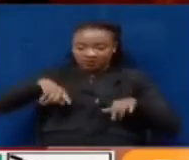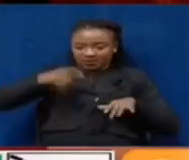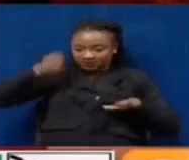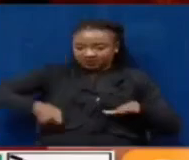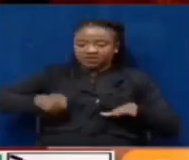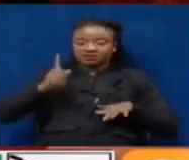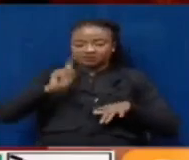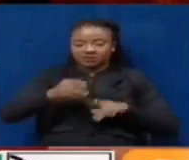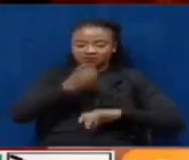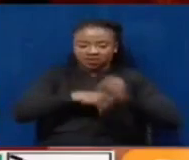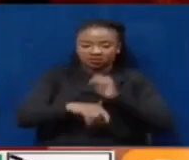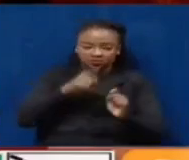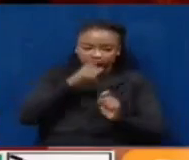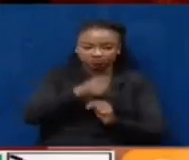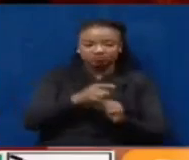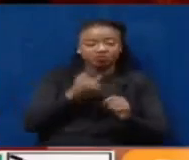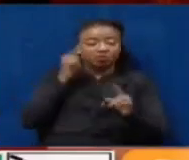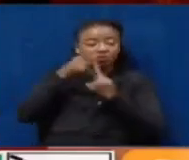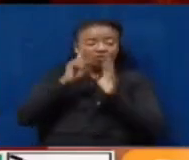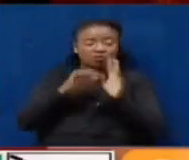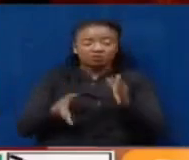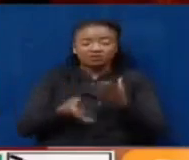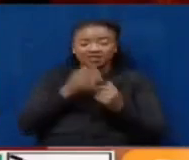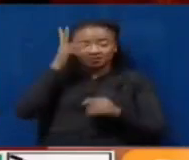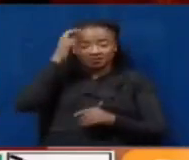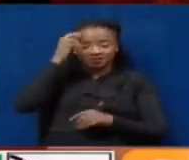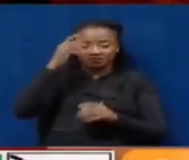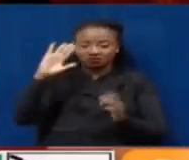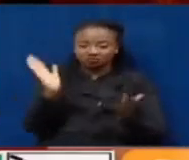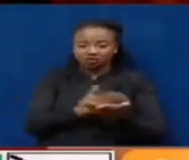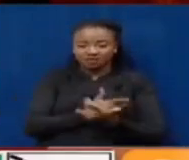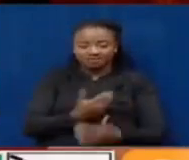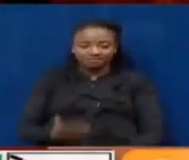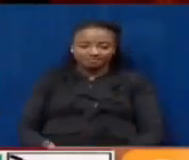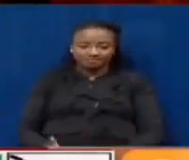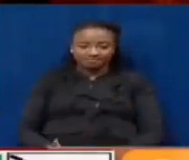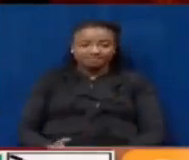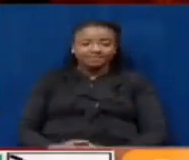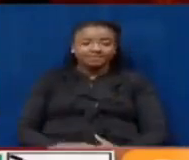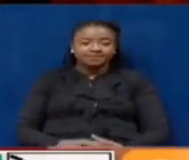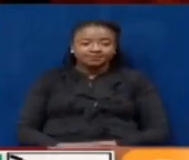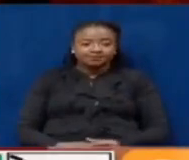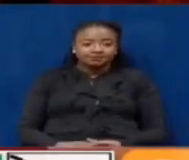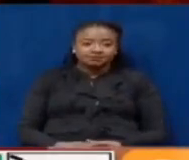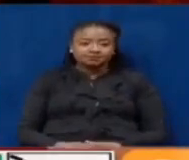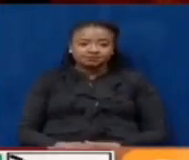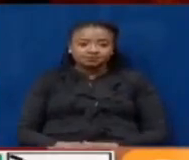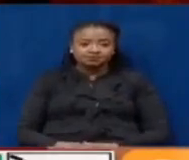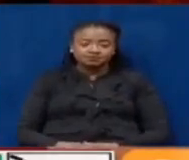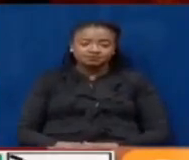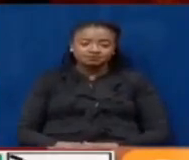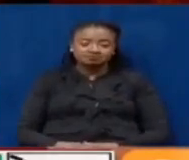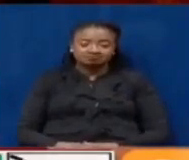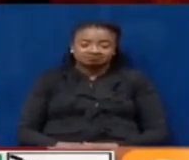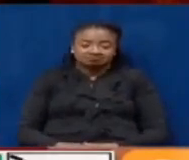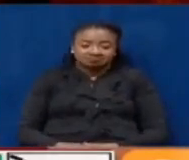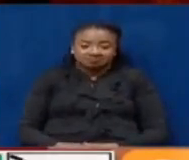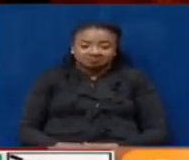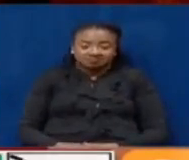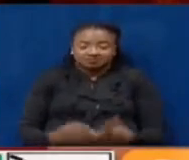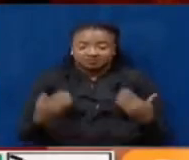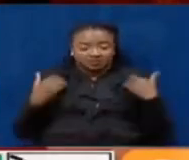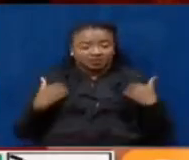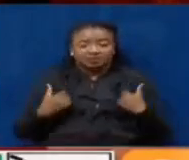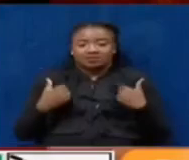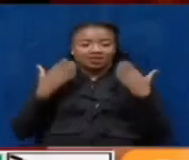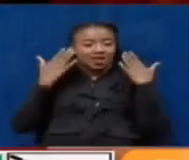evil from your midst. Mr. Speaker, I did not know that I would